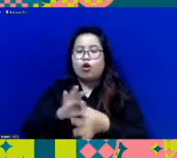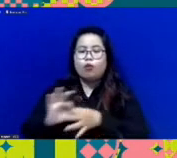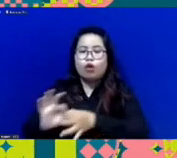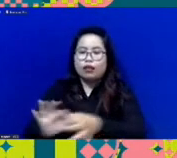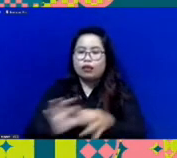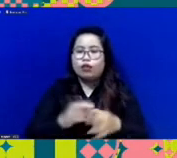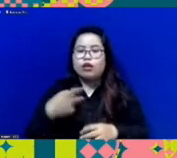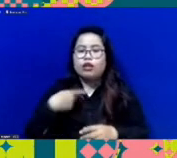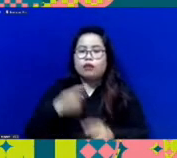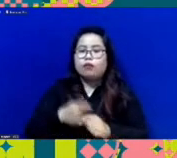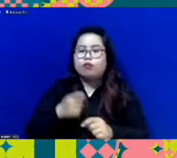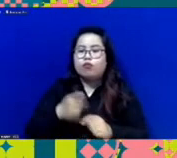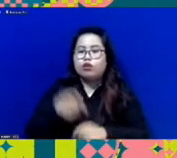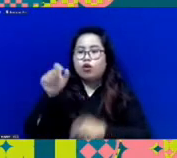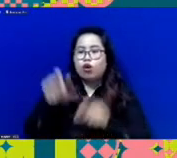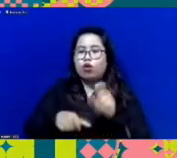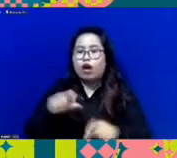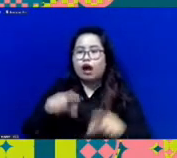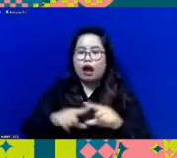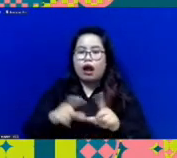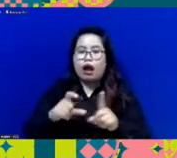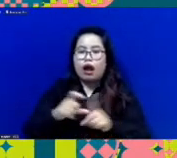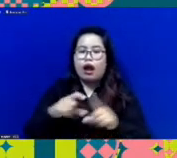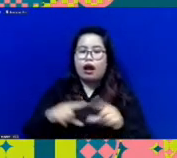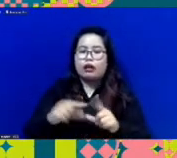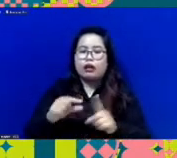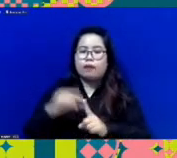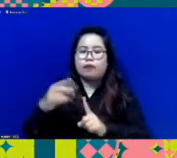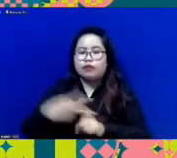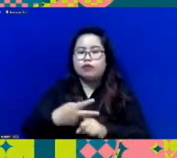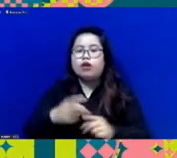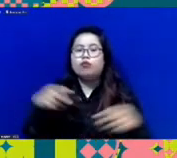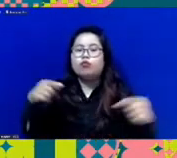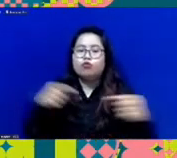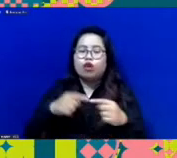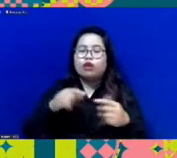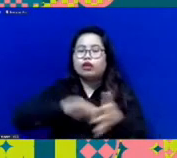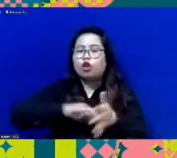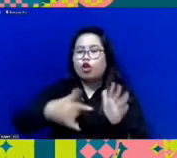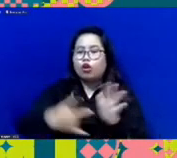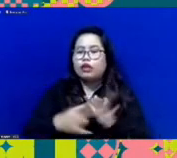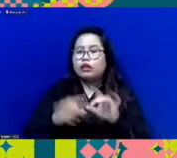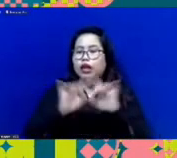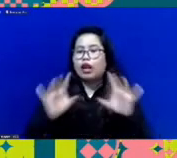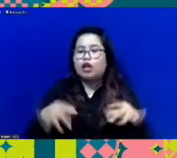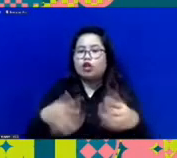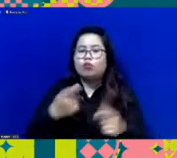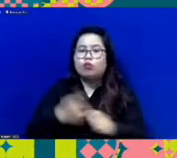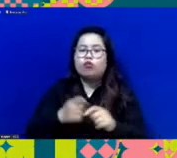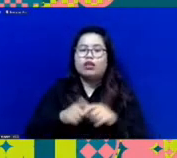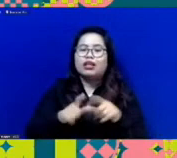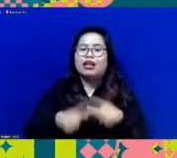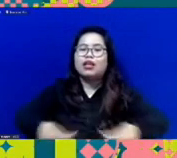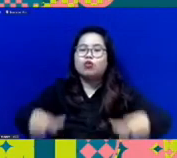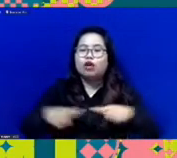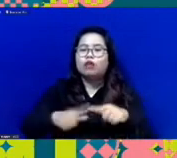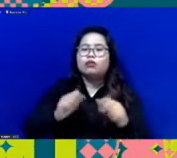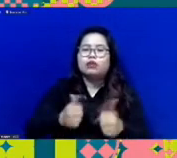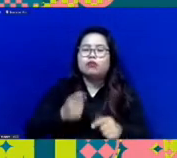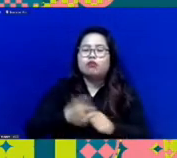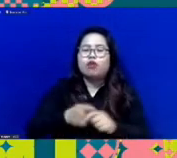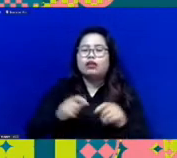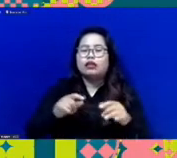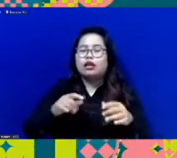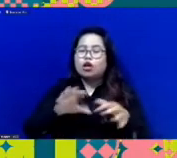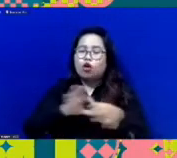in technology, social, geopolitical changes, and also create an environment that create collaboration, not only between state and enterprise, but also with